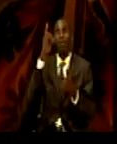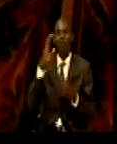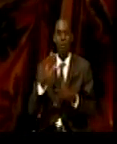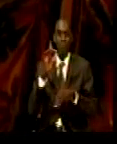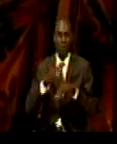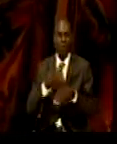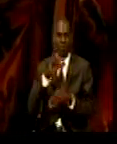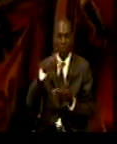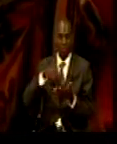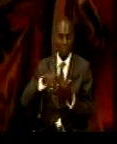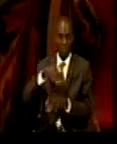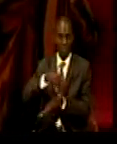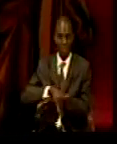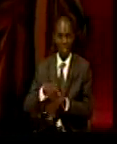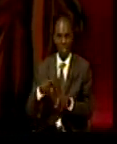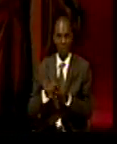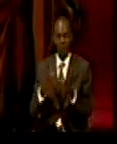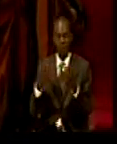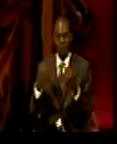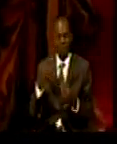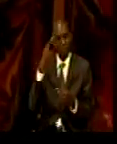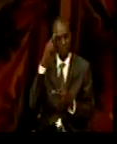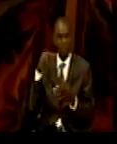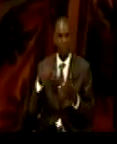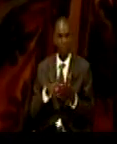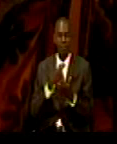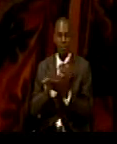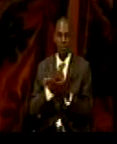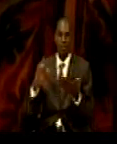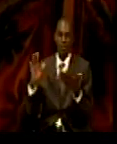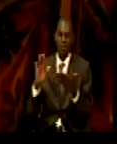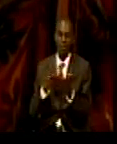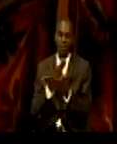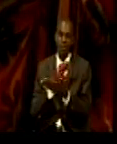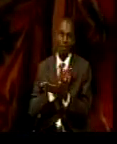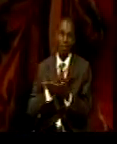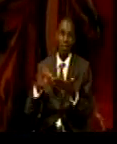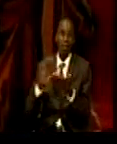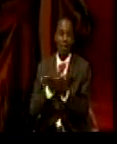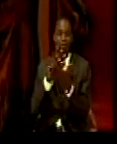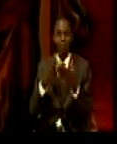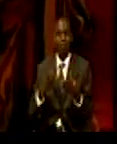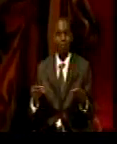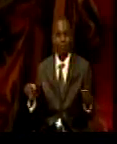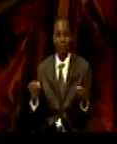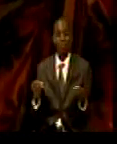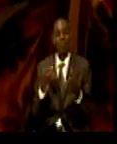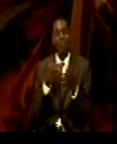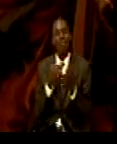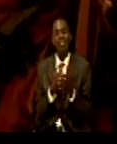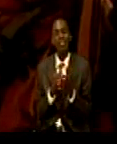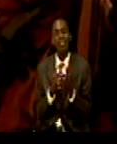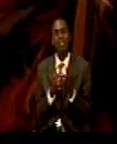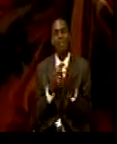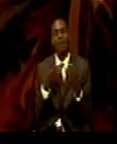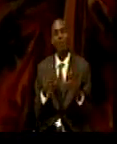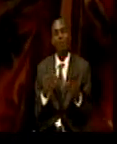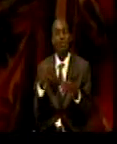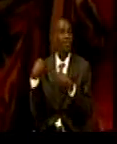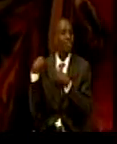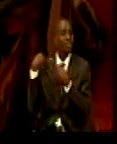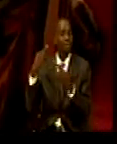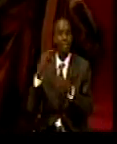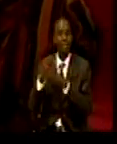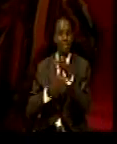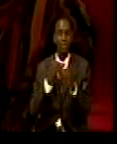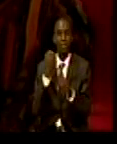as we came here for this divine solution. So it happens that since 2015, he